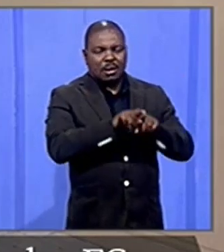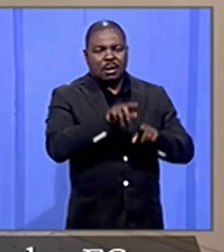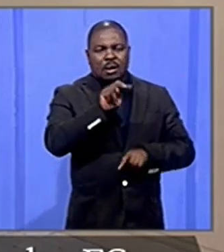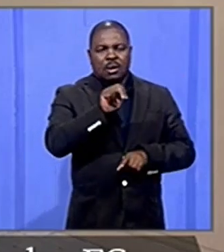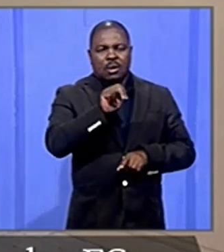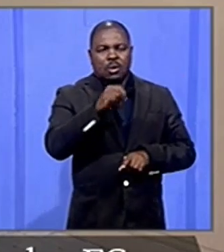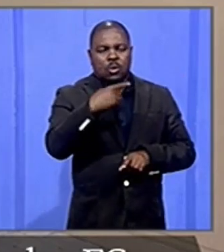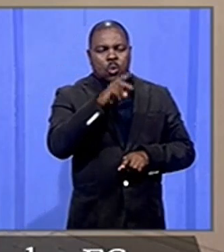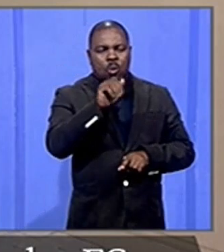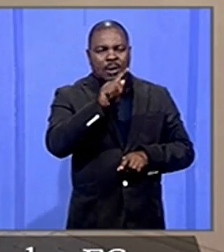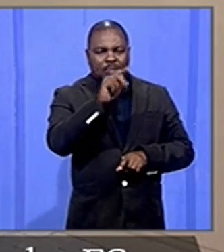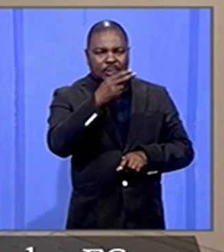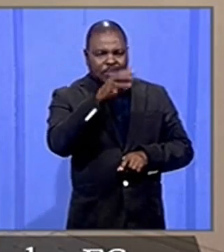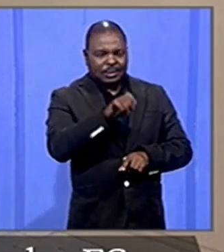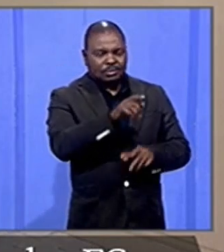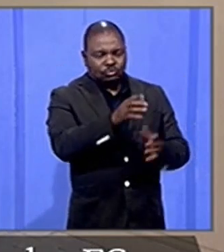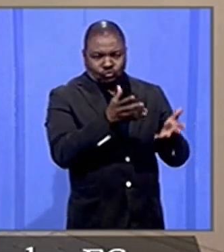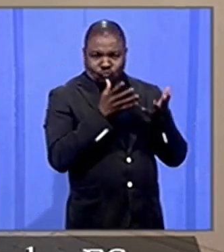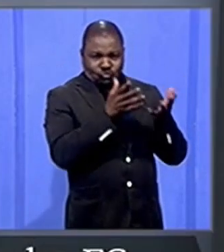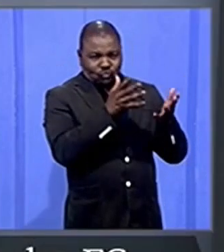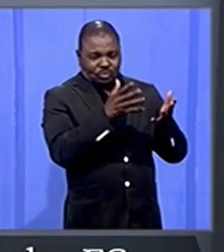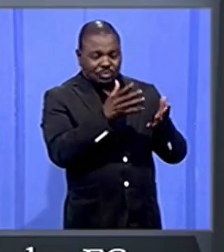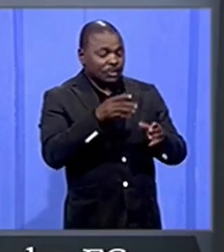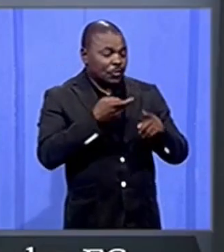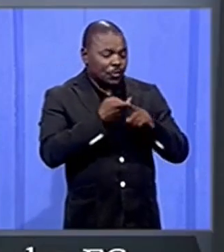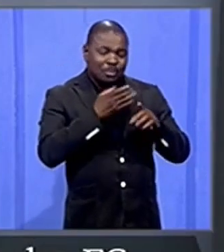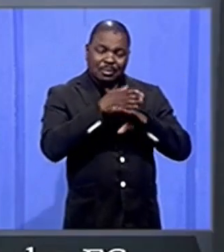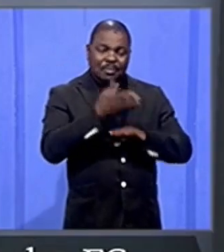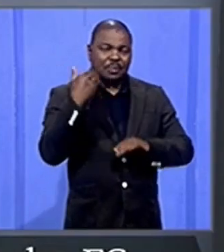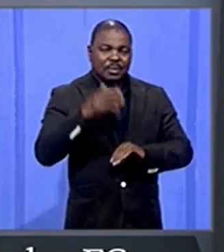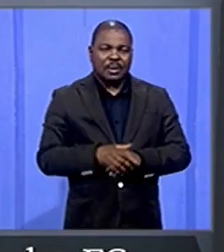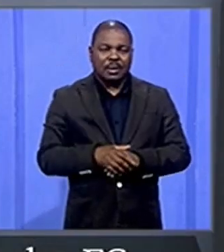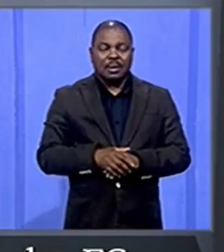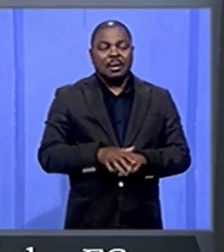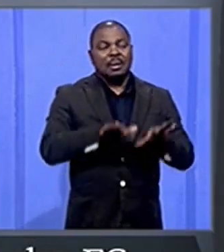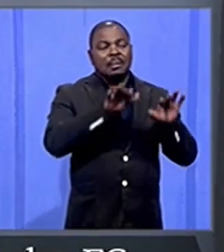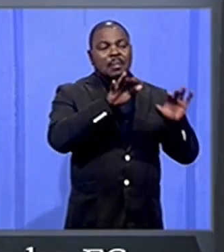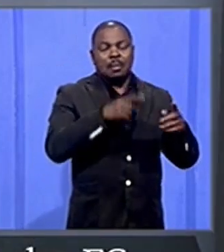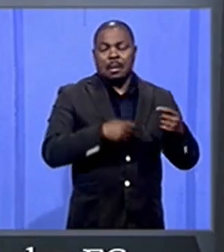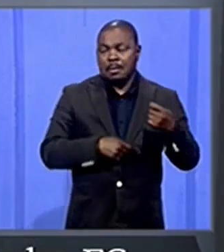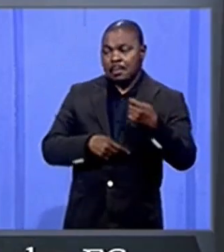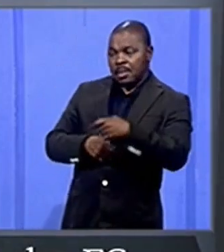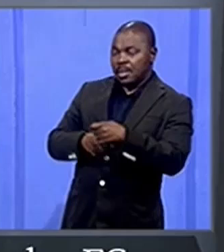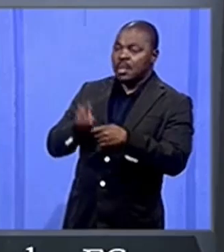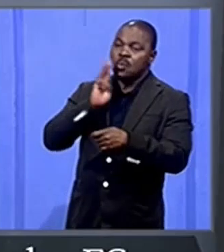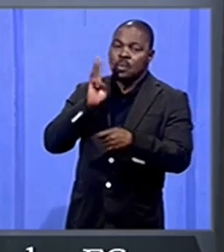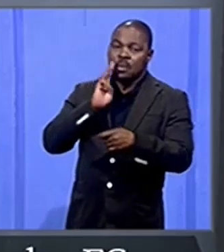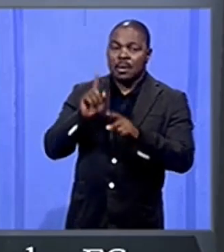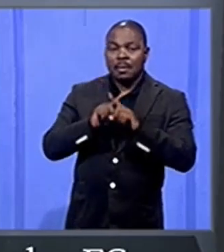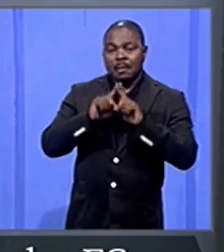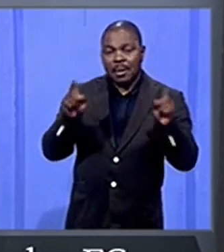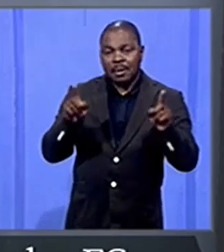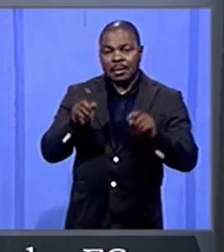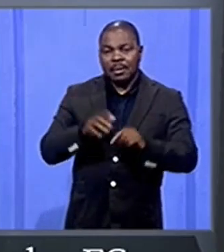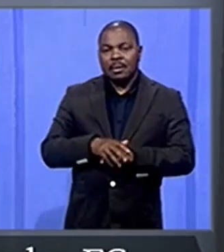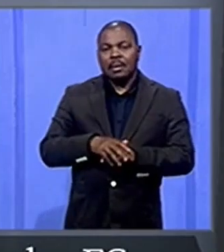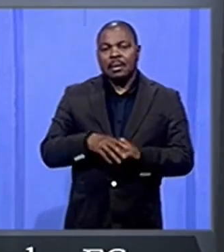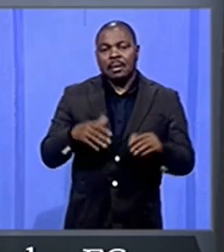It's a practical example and tricky buang ka yona. Residents are buying water or they're paying for water, but when the debt